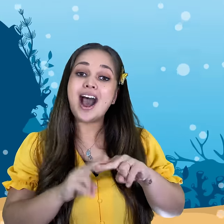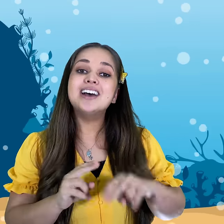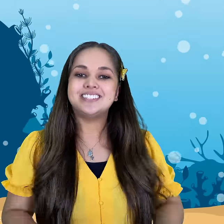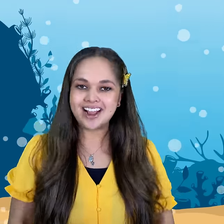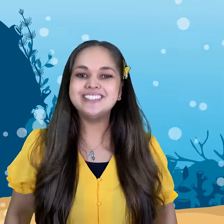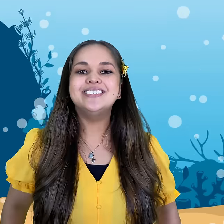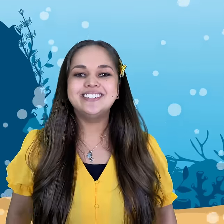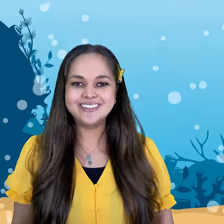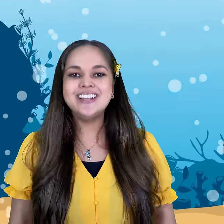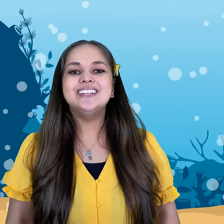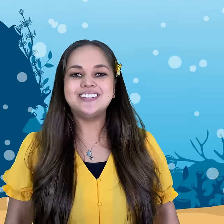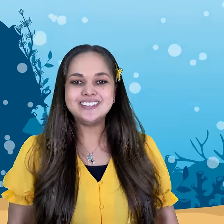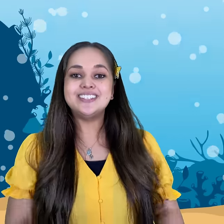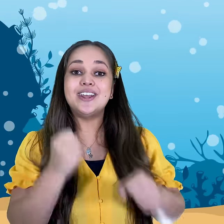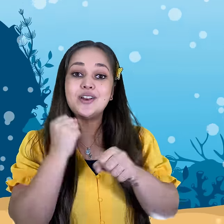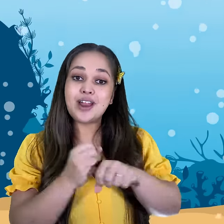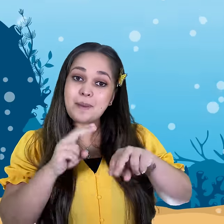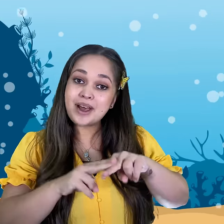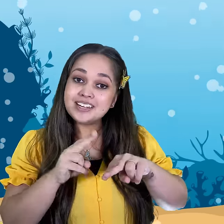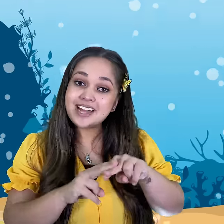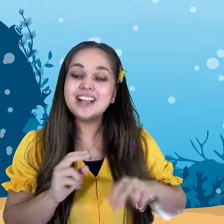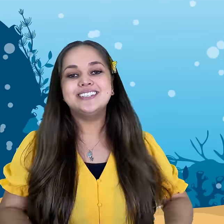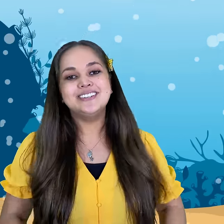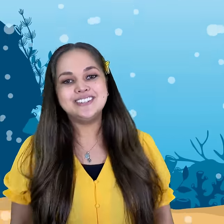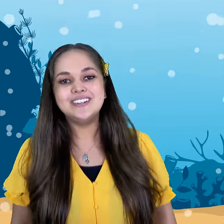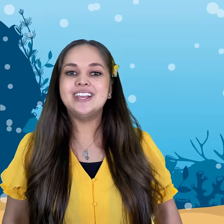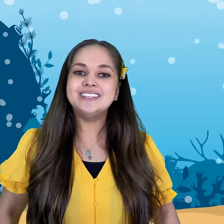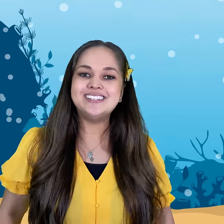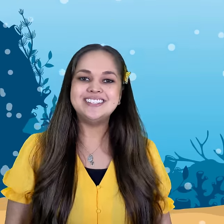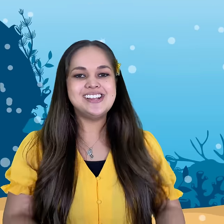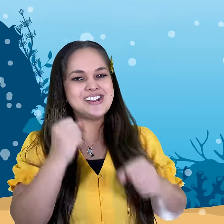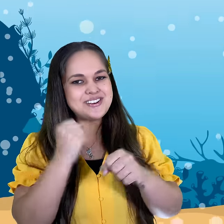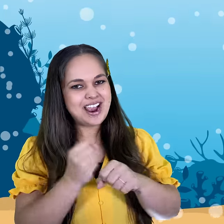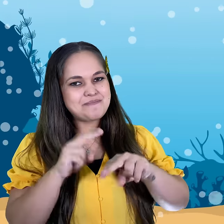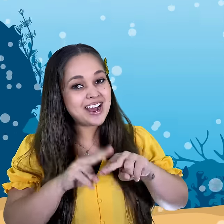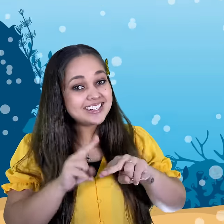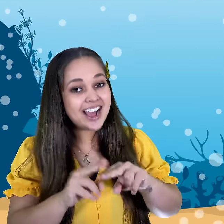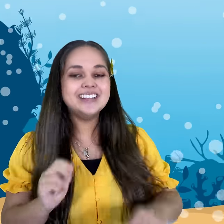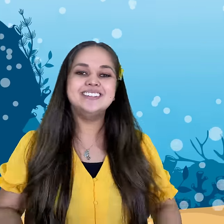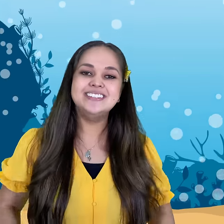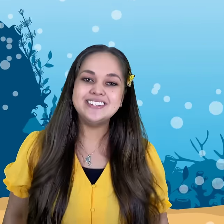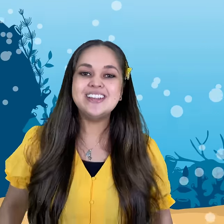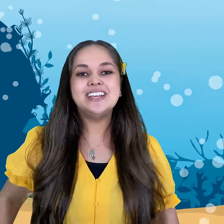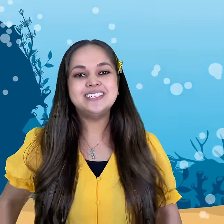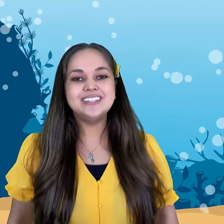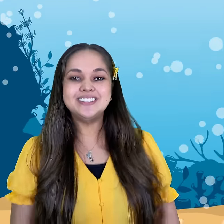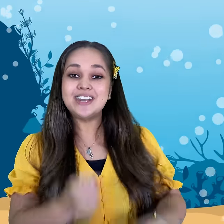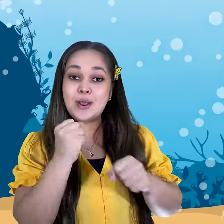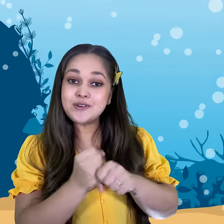Grandpa shark did do, grandpa shark did do, grandpa shark did do.